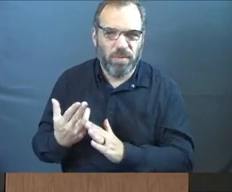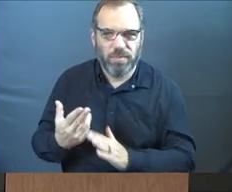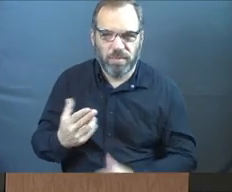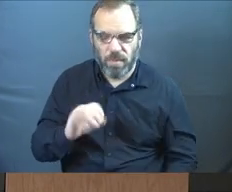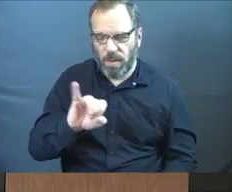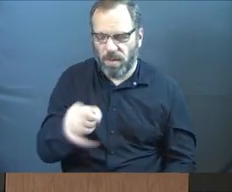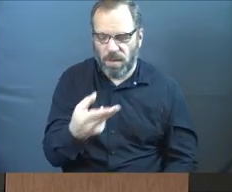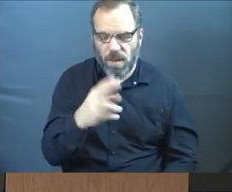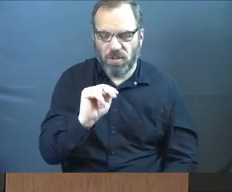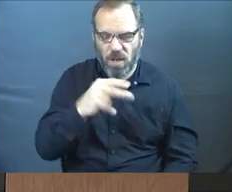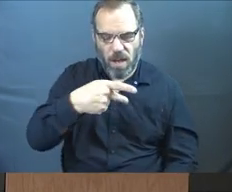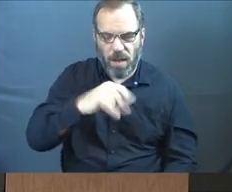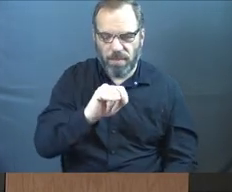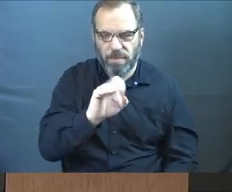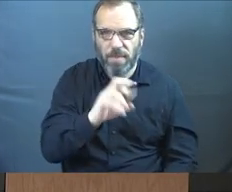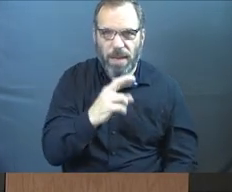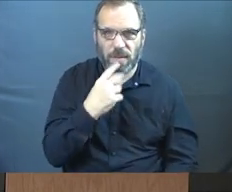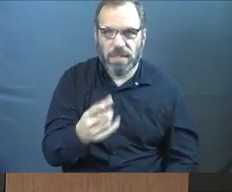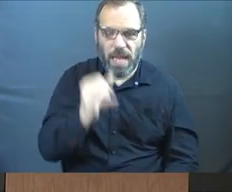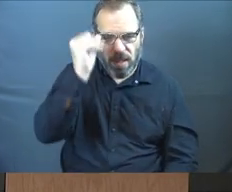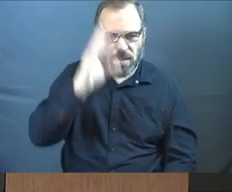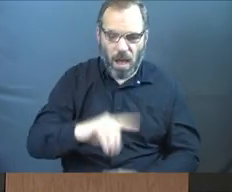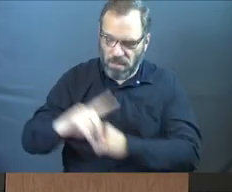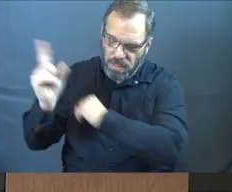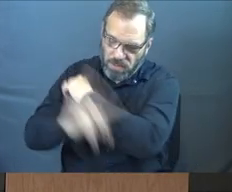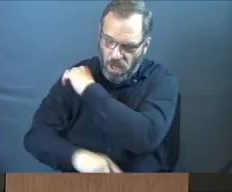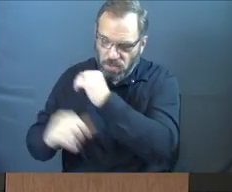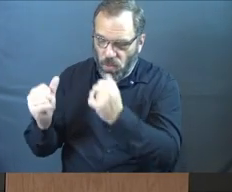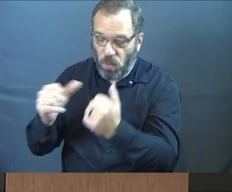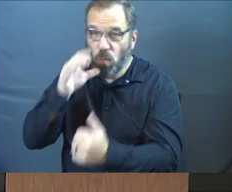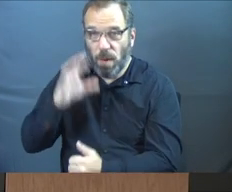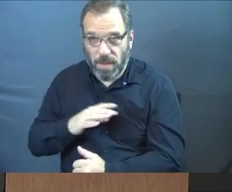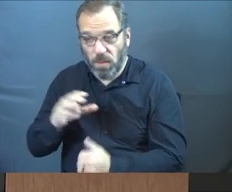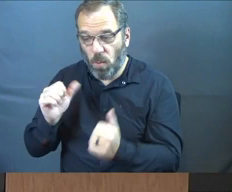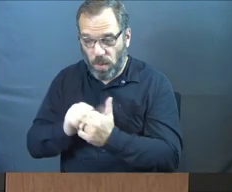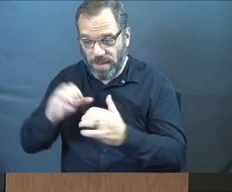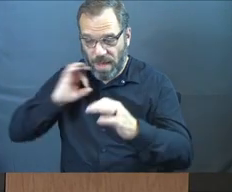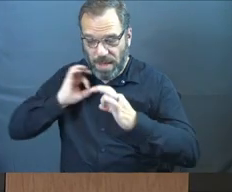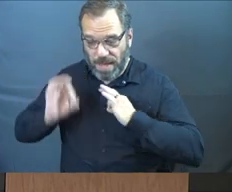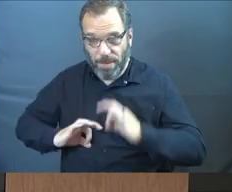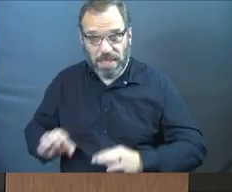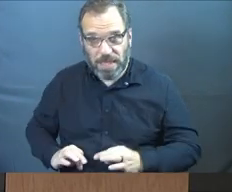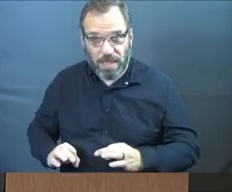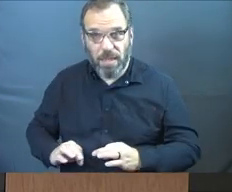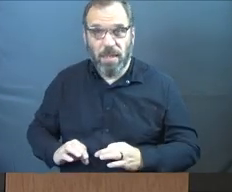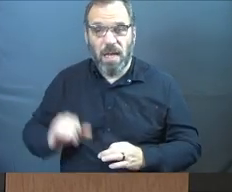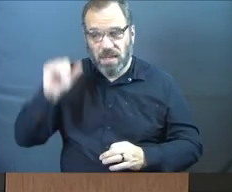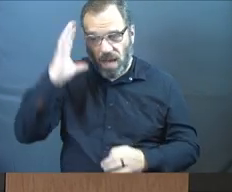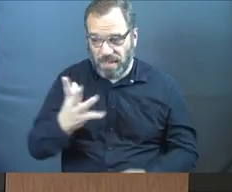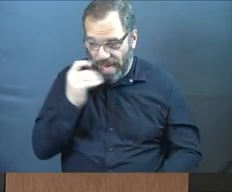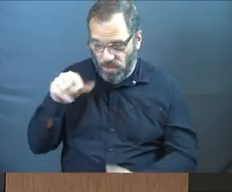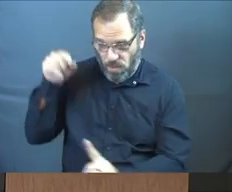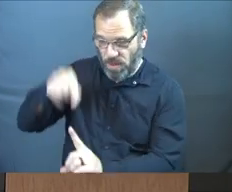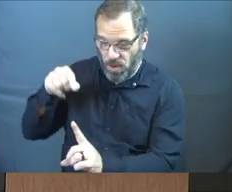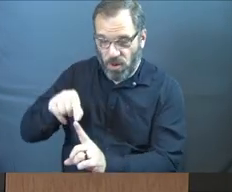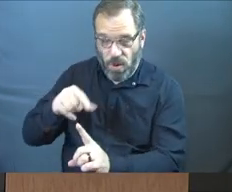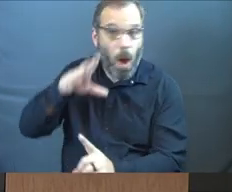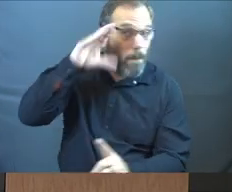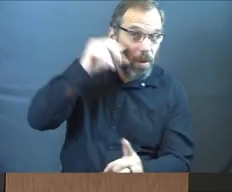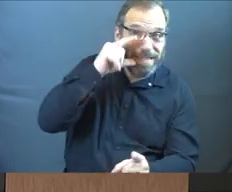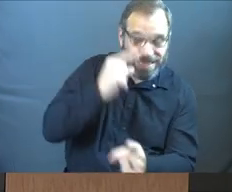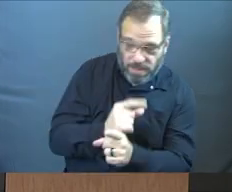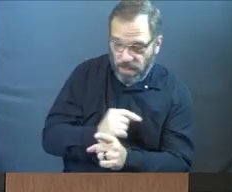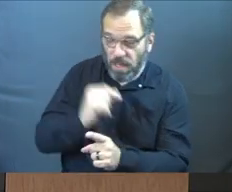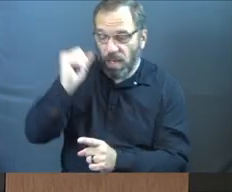John Piper says it like this. says, then God strikes Miriam with leprosy. Why? Consider this possibility in God's anger at Miriam, Moses' sister.